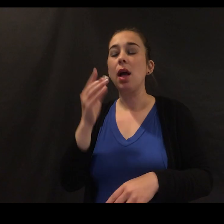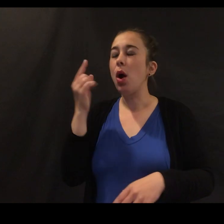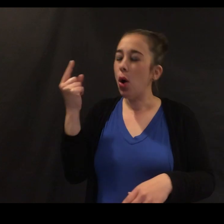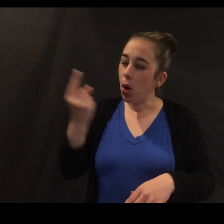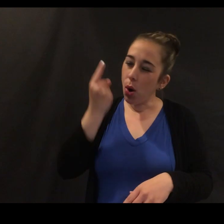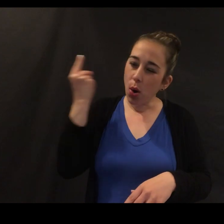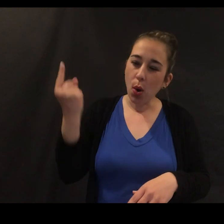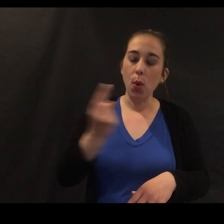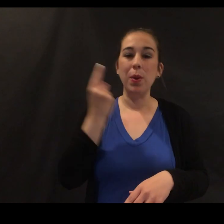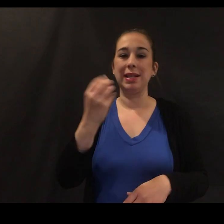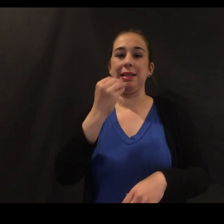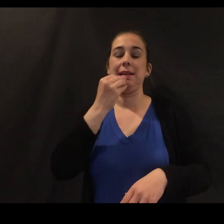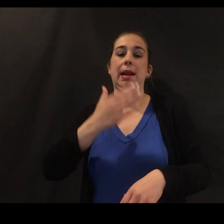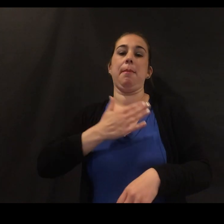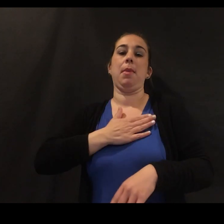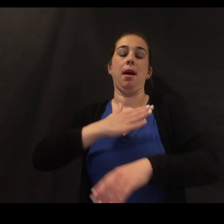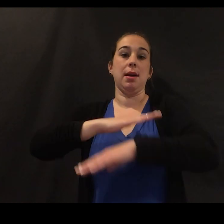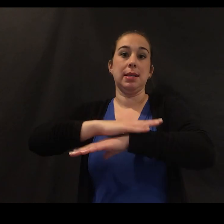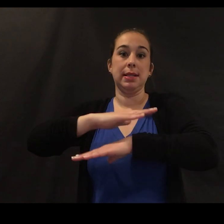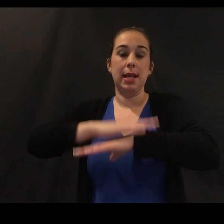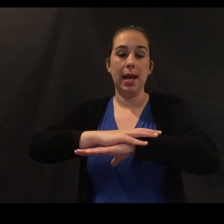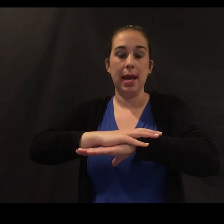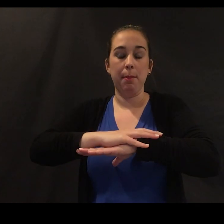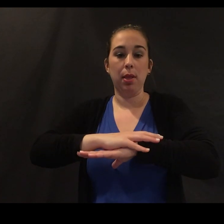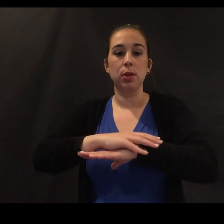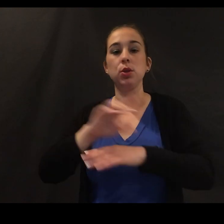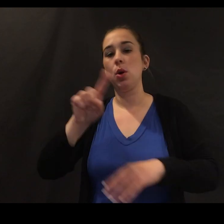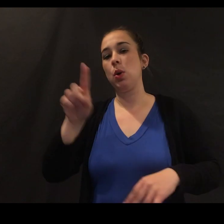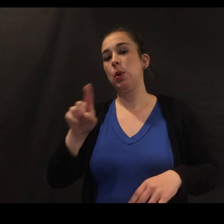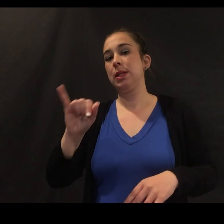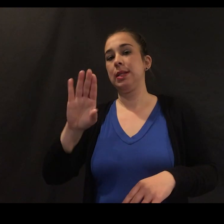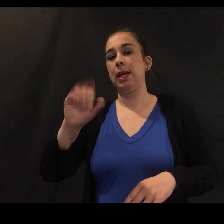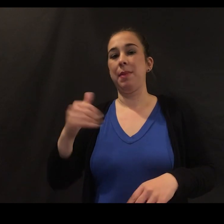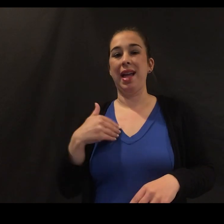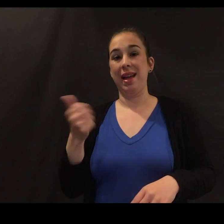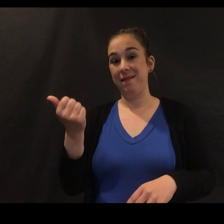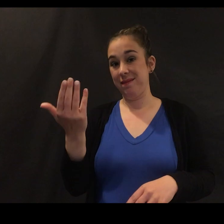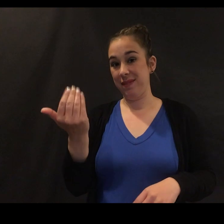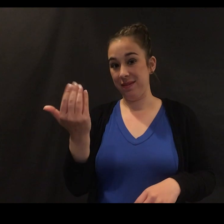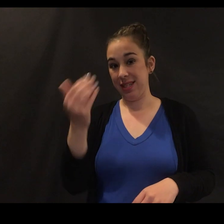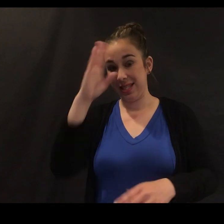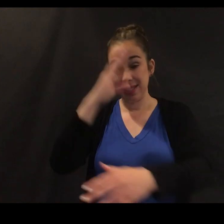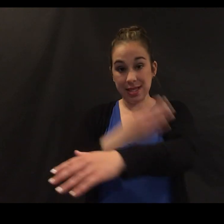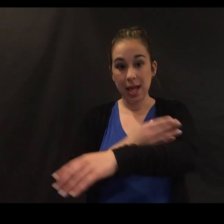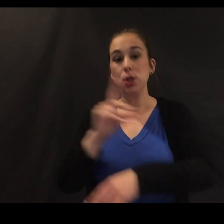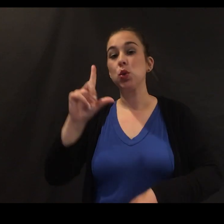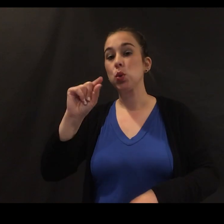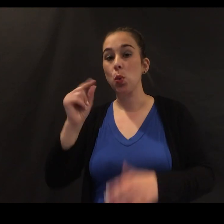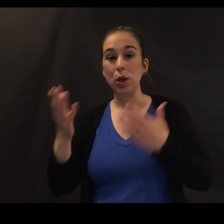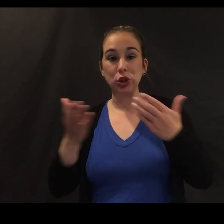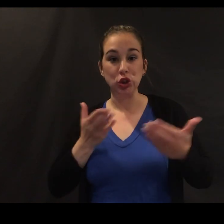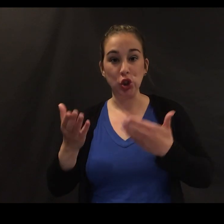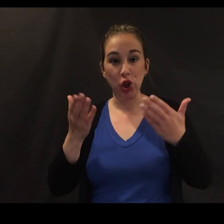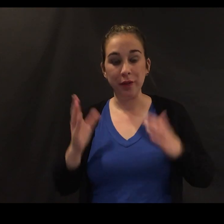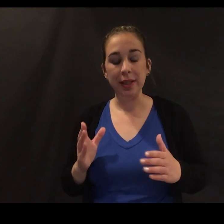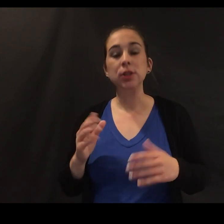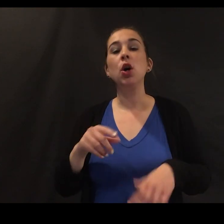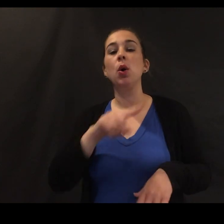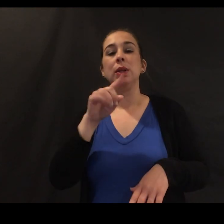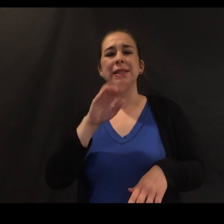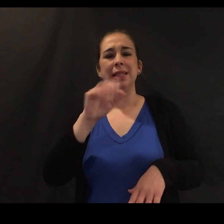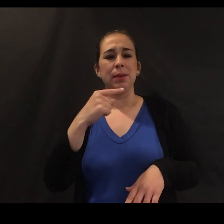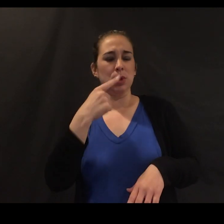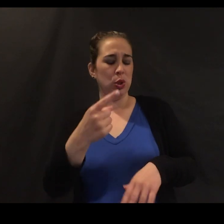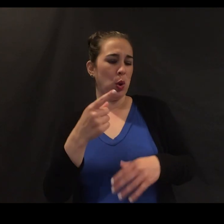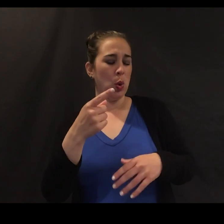always eat at my table. Now, Ziba had 15 sons and 20 servants. Then Ziba said to the king, your servant